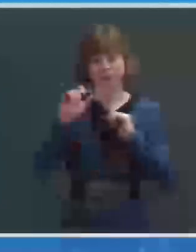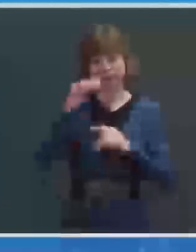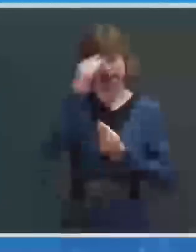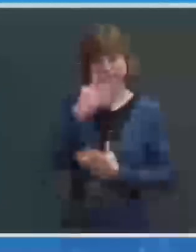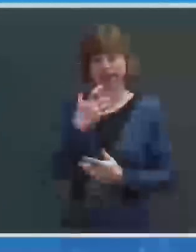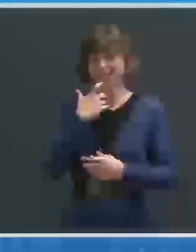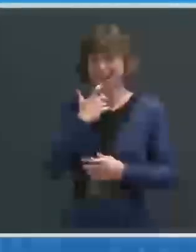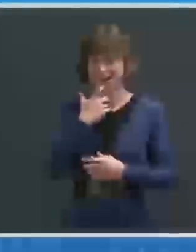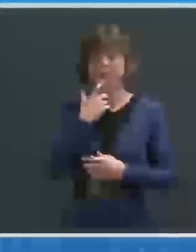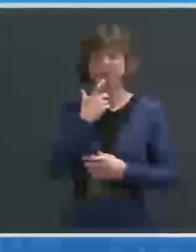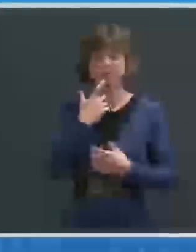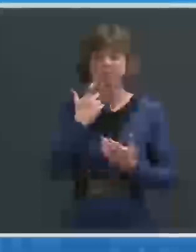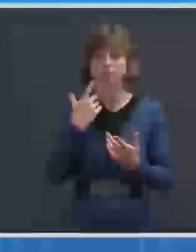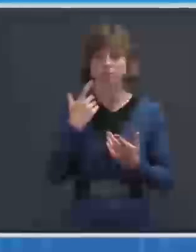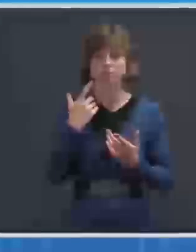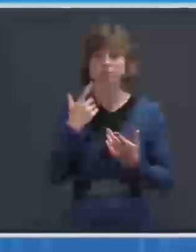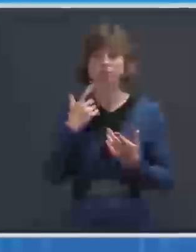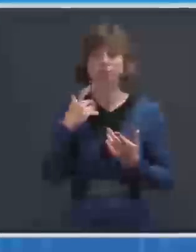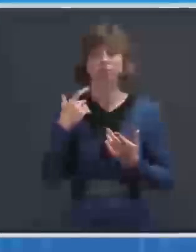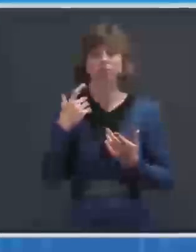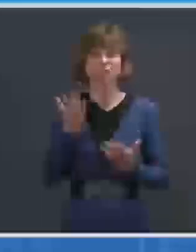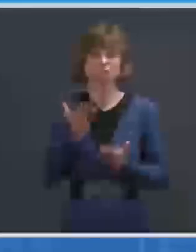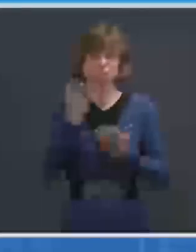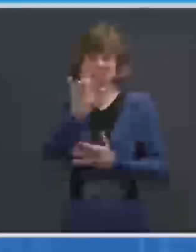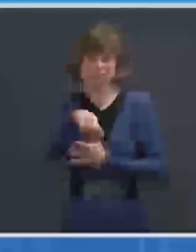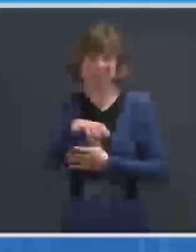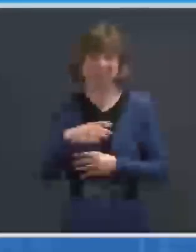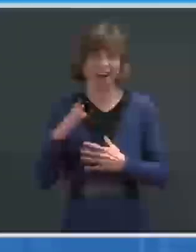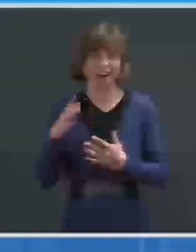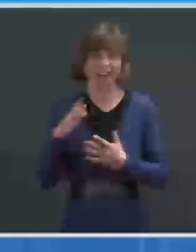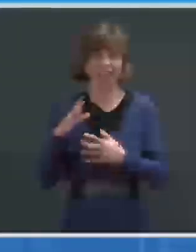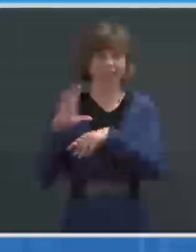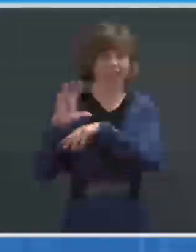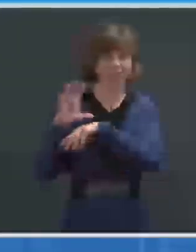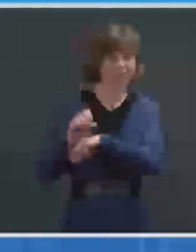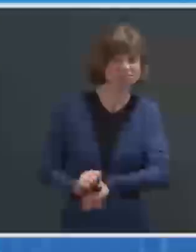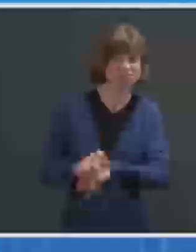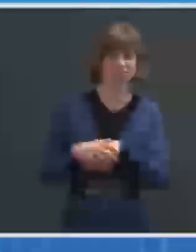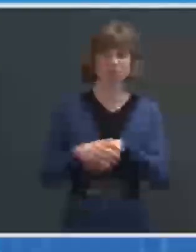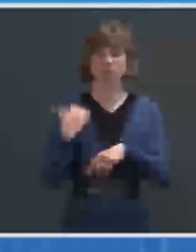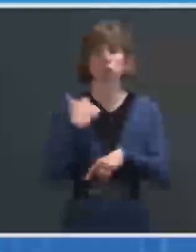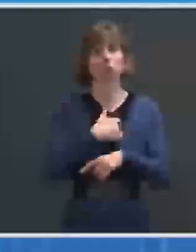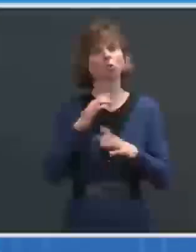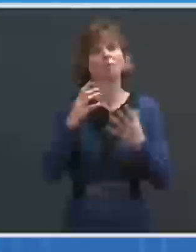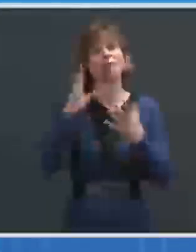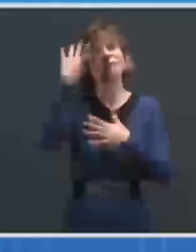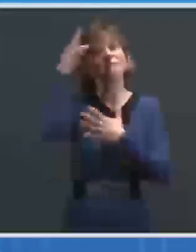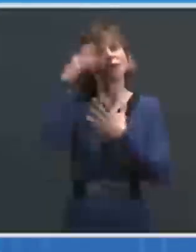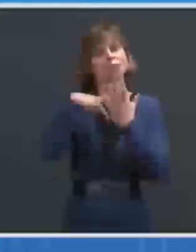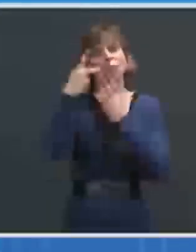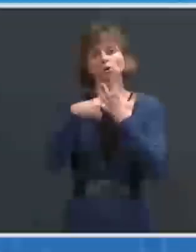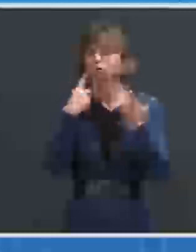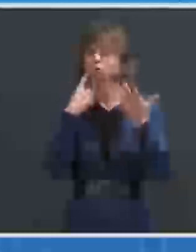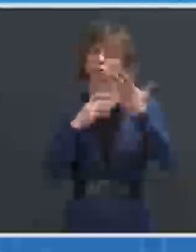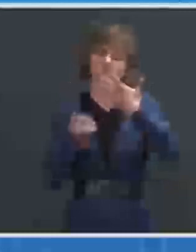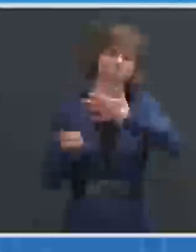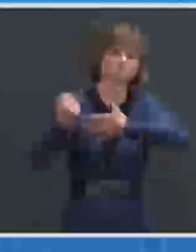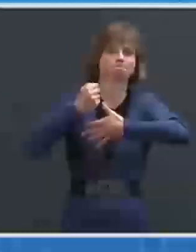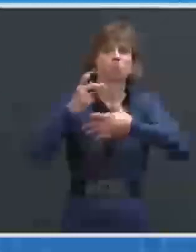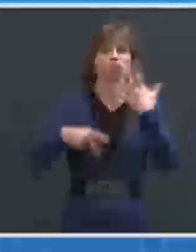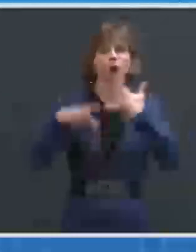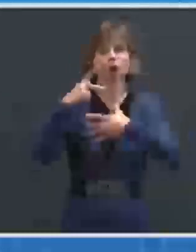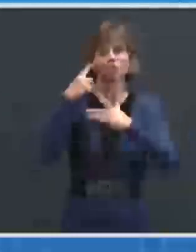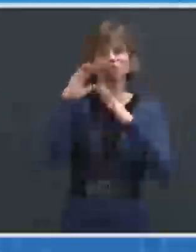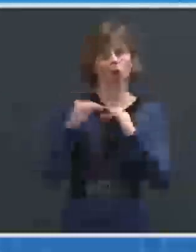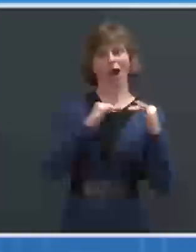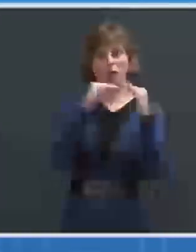pattern. You know, we are already in the federal programs prioritizing equity. We have been committed to this from the very